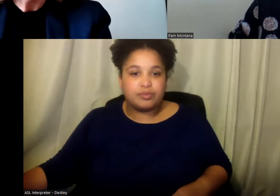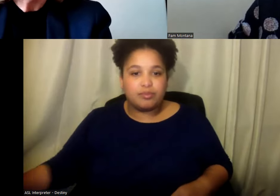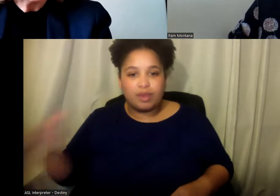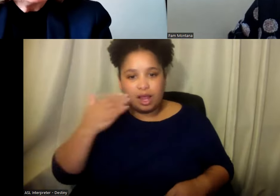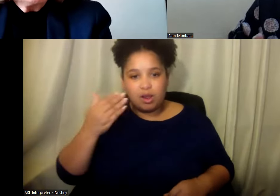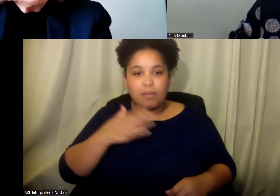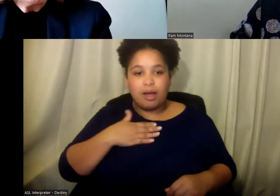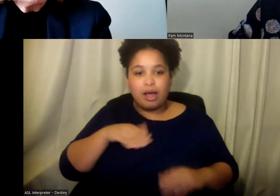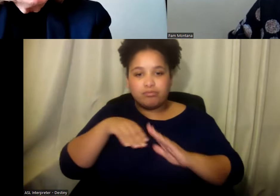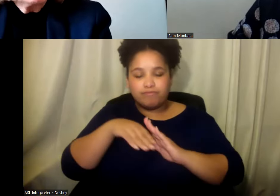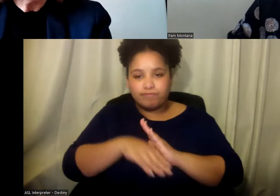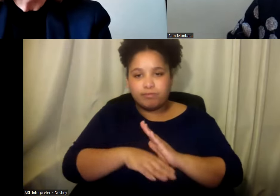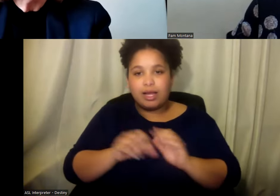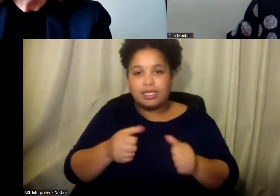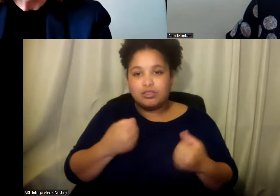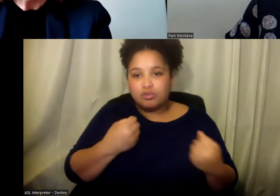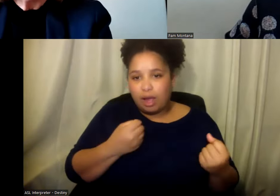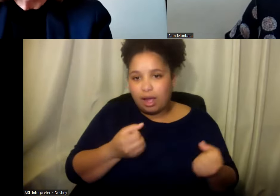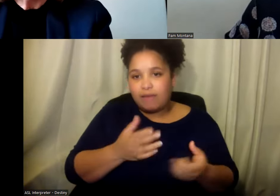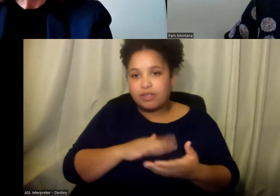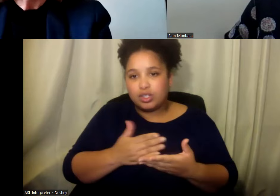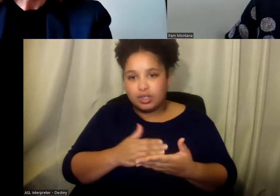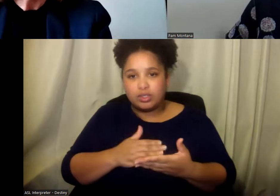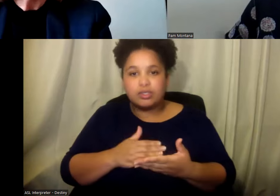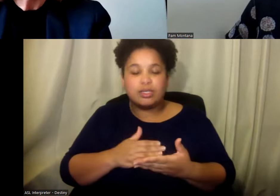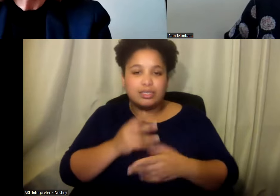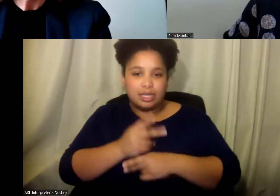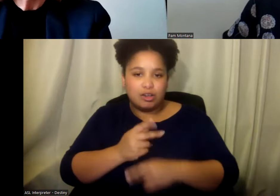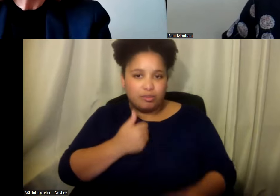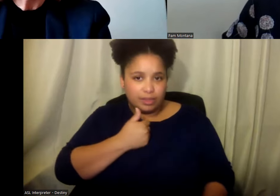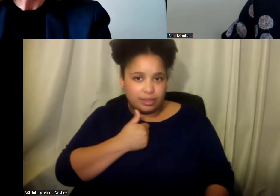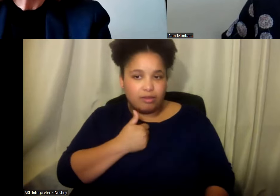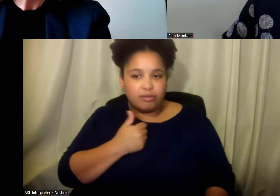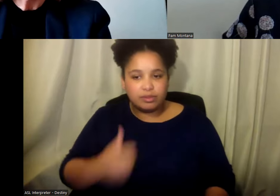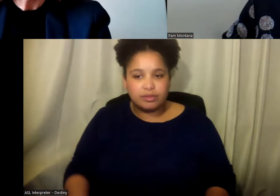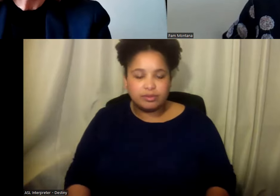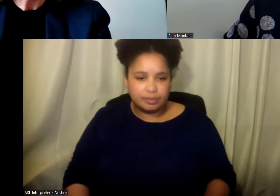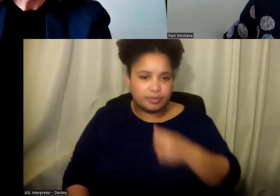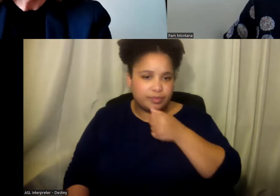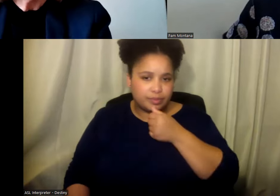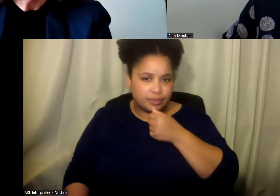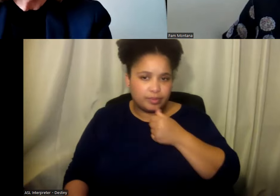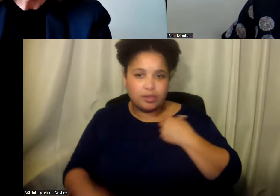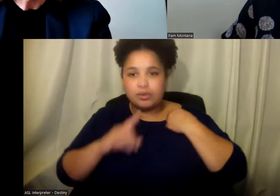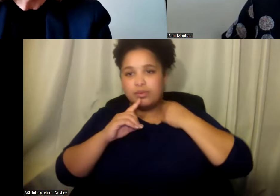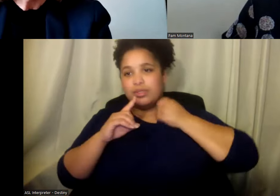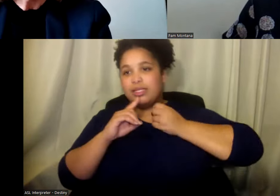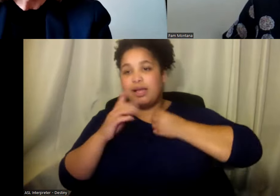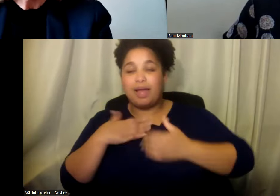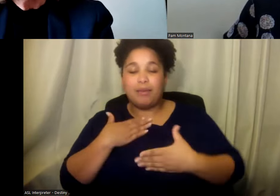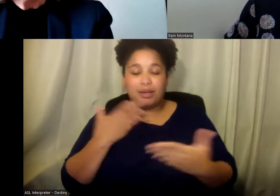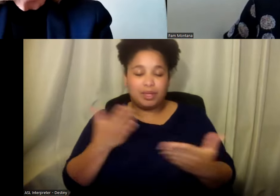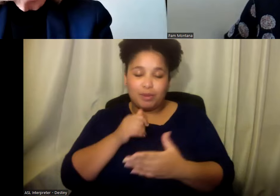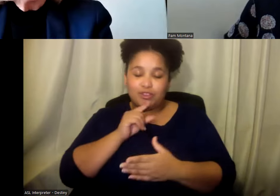time, I can still drive and I can still cook and I can, take care of myself. But I'm happy to be here. So I don't know if I answered your question,